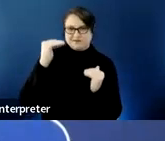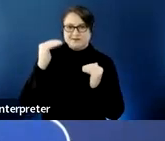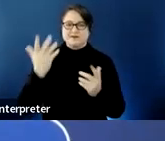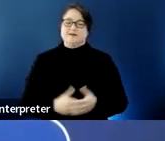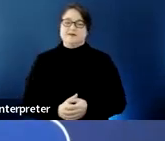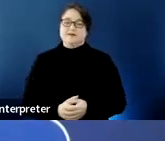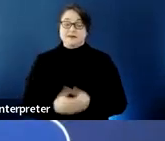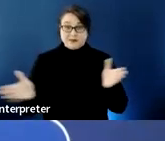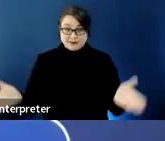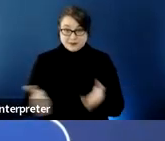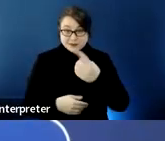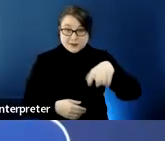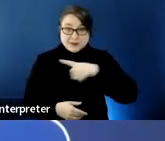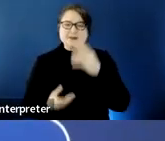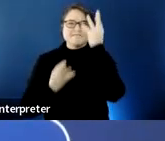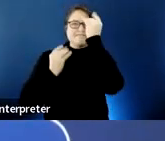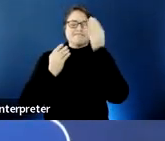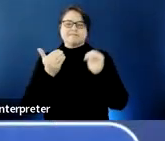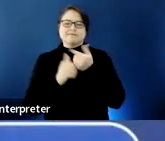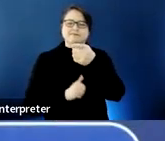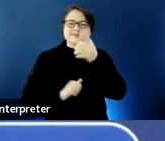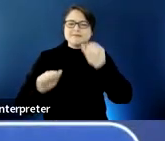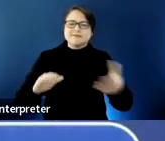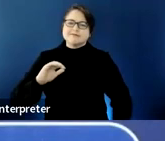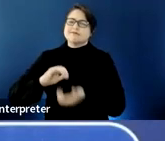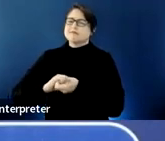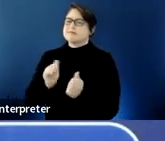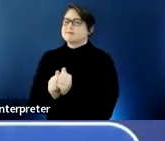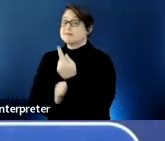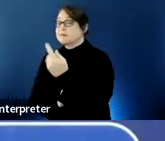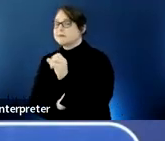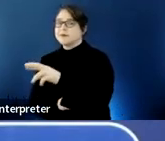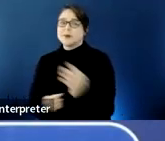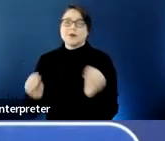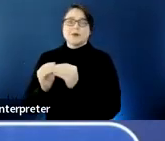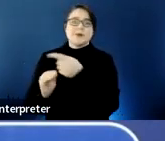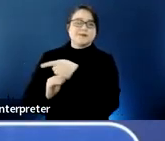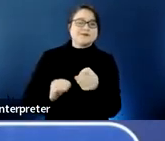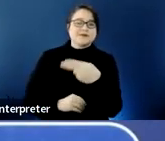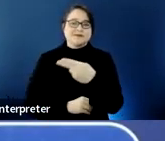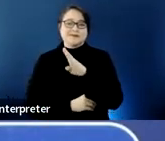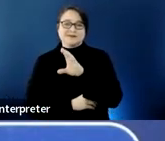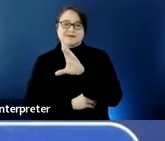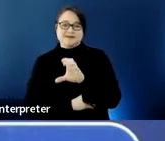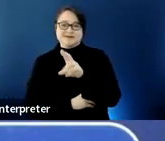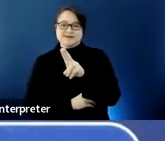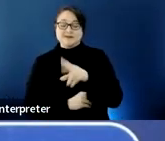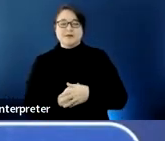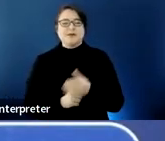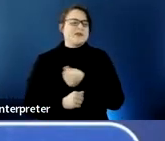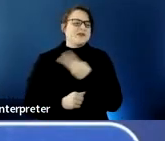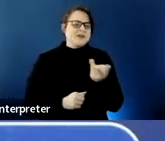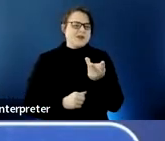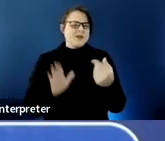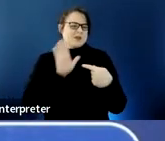can partner with one or more HBCUs. Let me take a moment to highlight a few CDC HBCU partnerships.